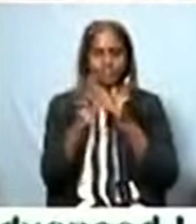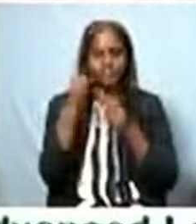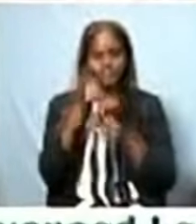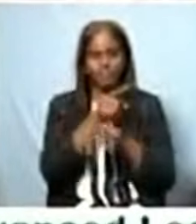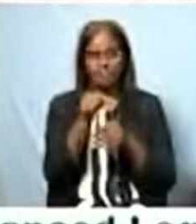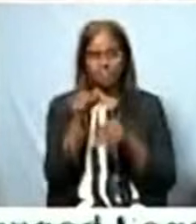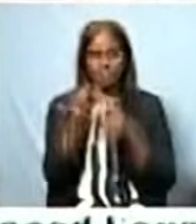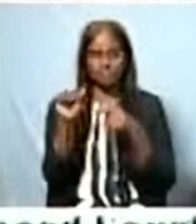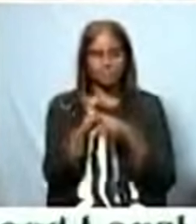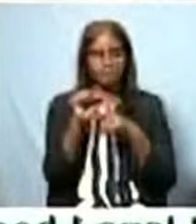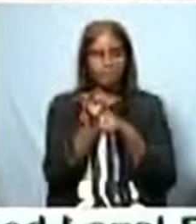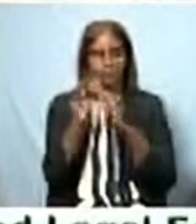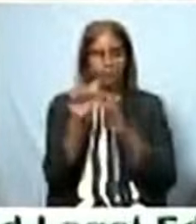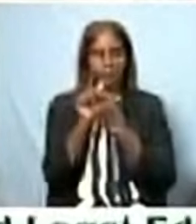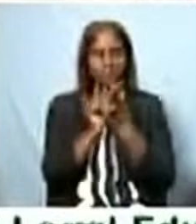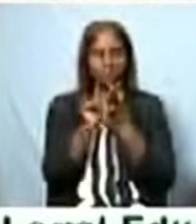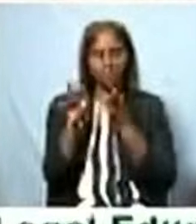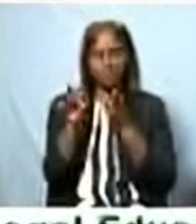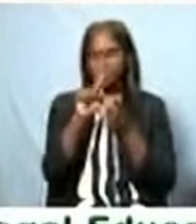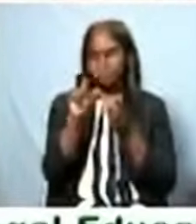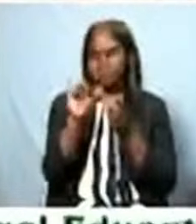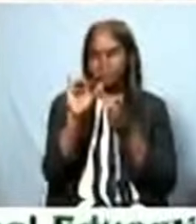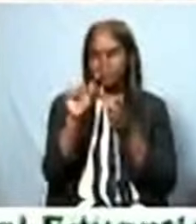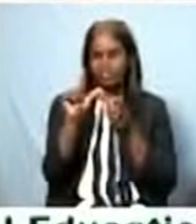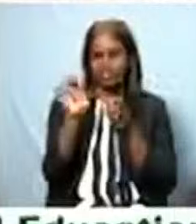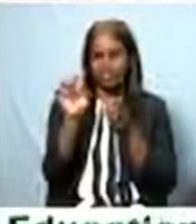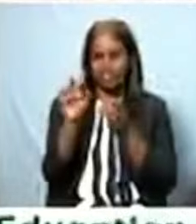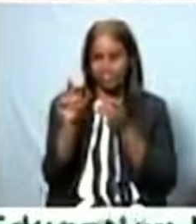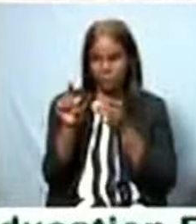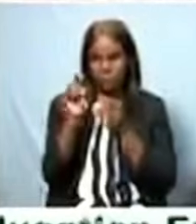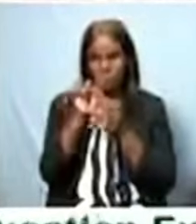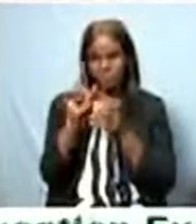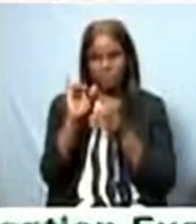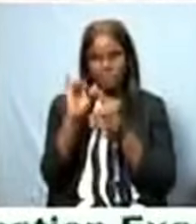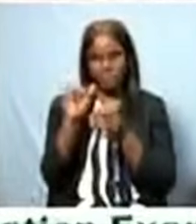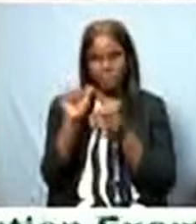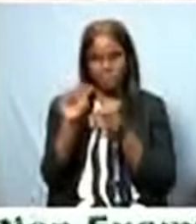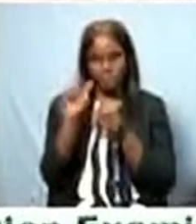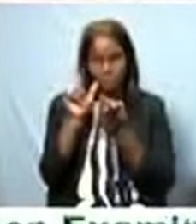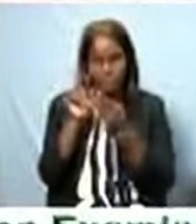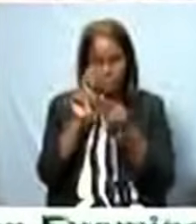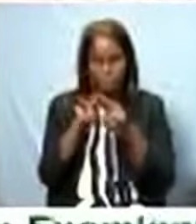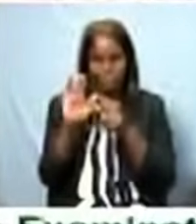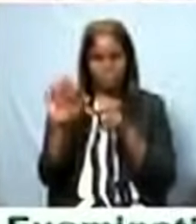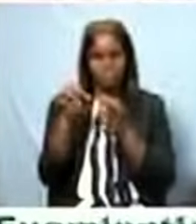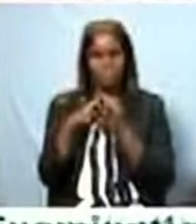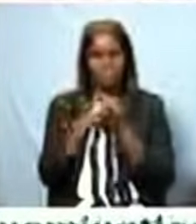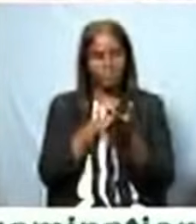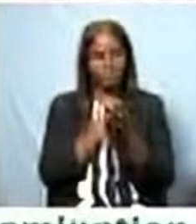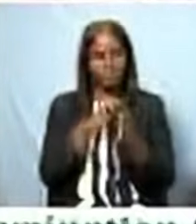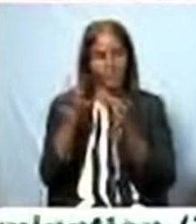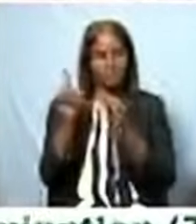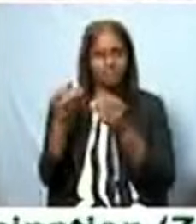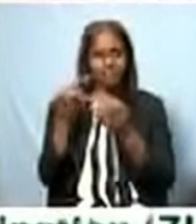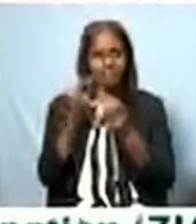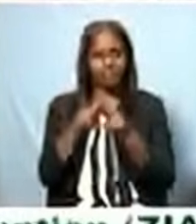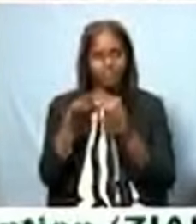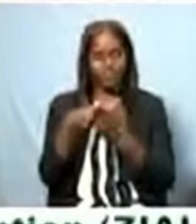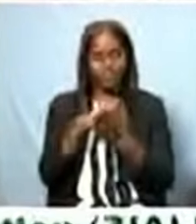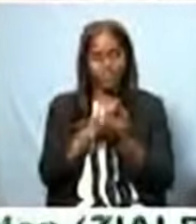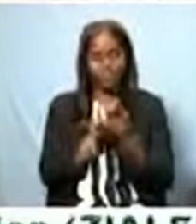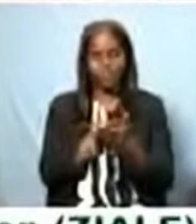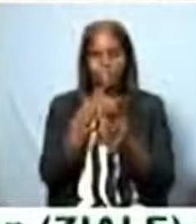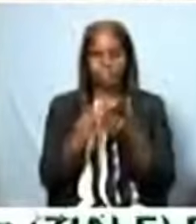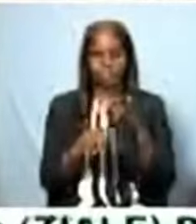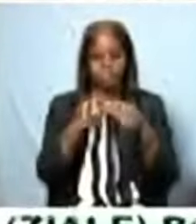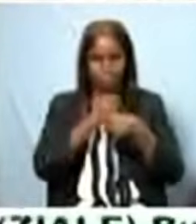practice lawyer, they have to go through Ziale. And if they have to go through Ziale, they have to sit for that exam. And if they have to sit for that exam,